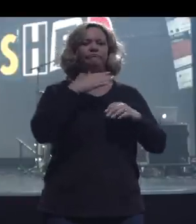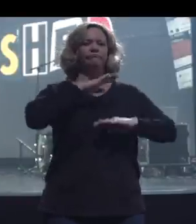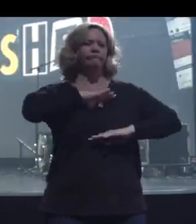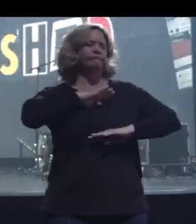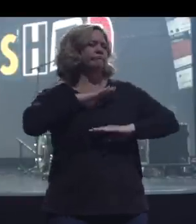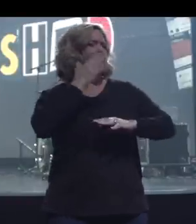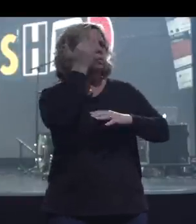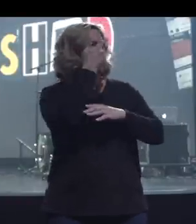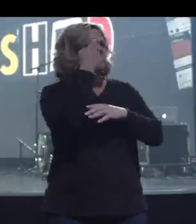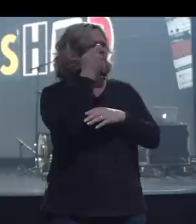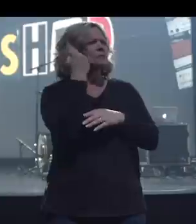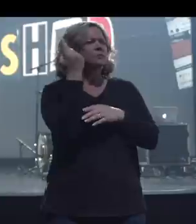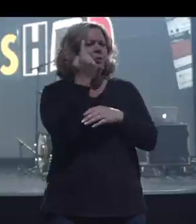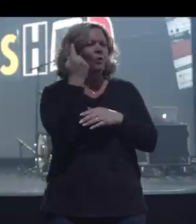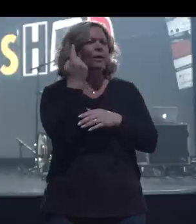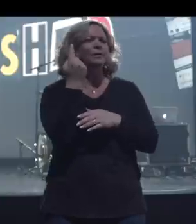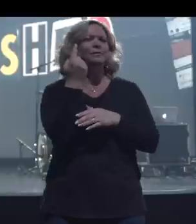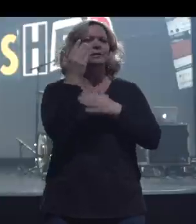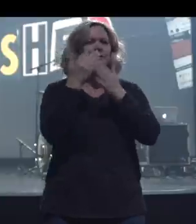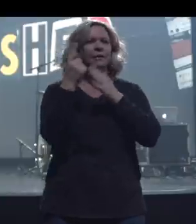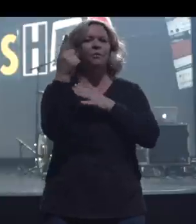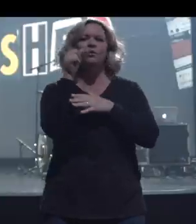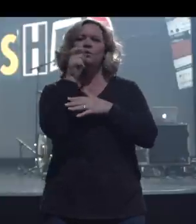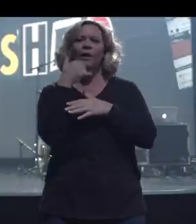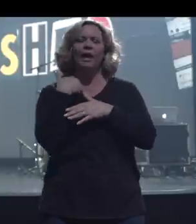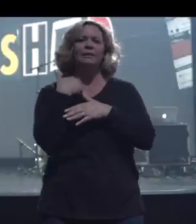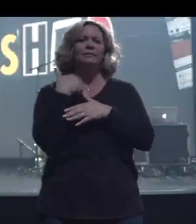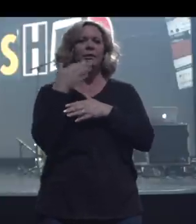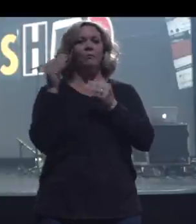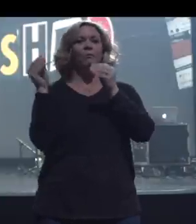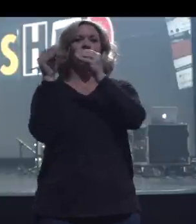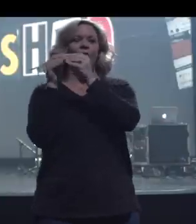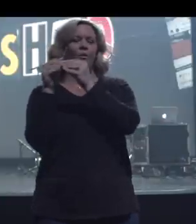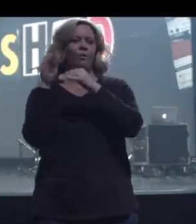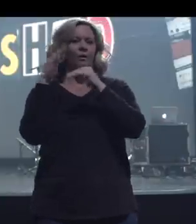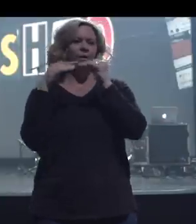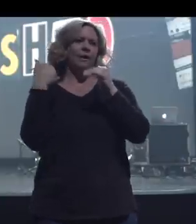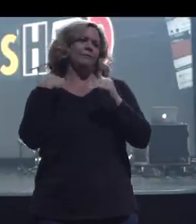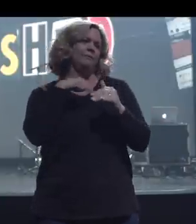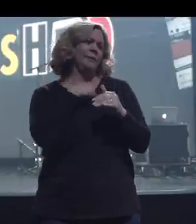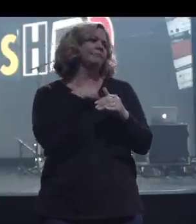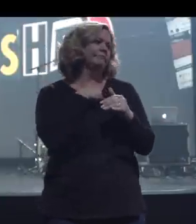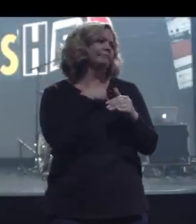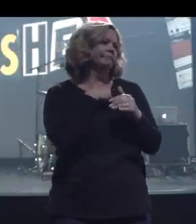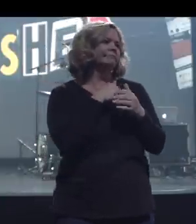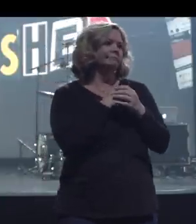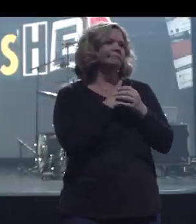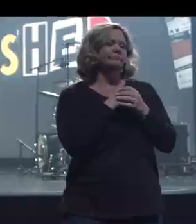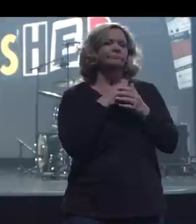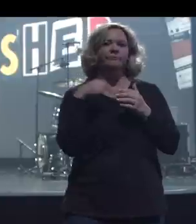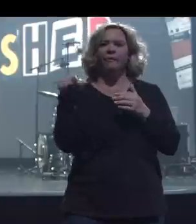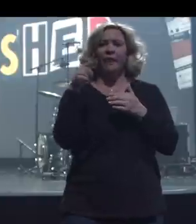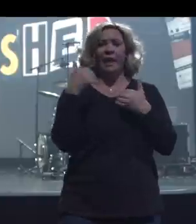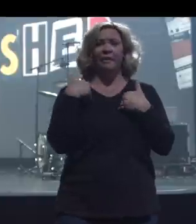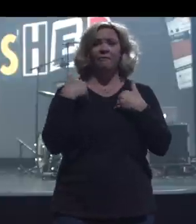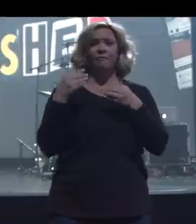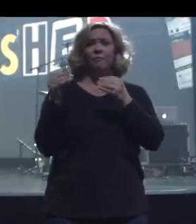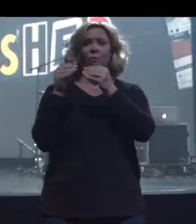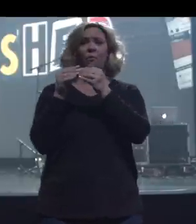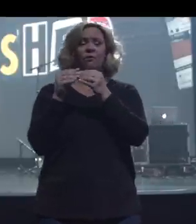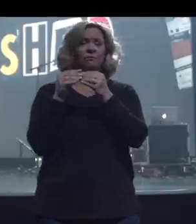will always be someone that has richer, nicer, better, prettier, fancier, newer than